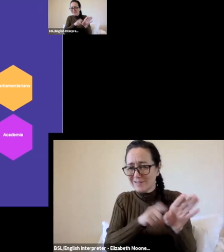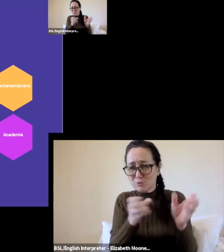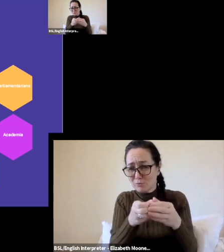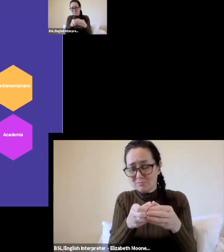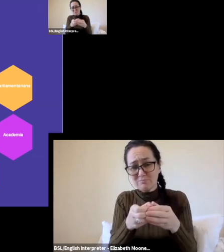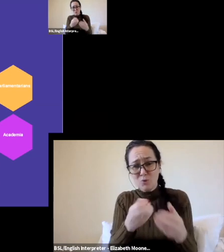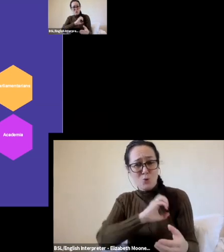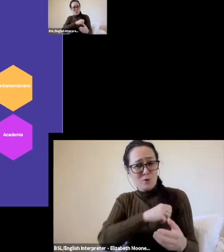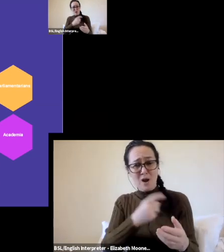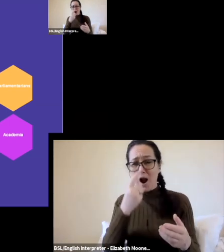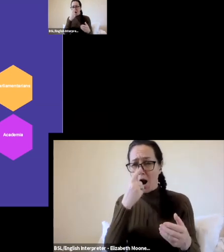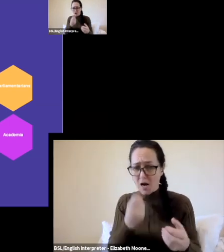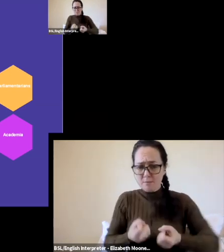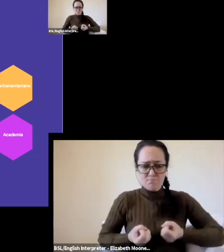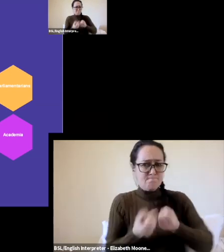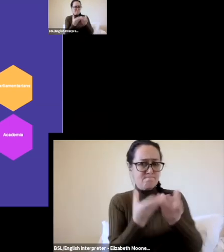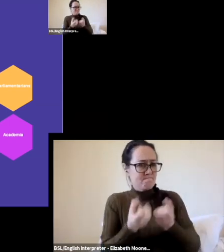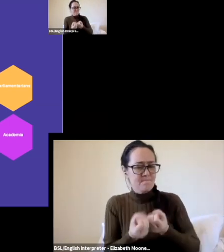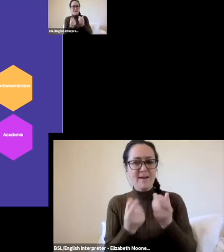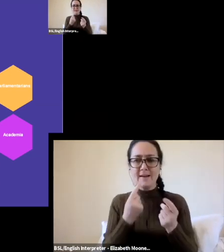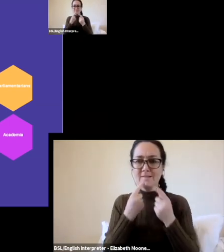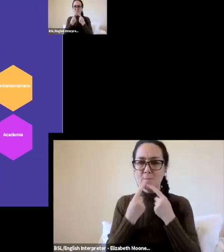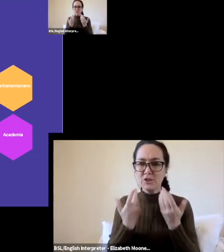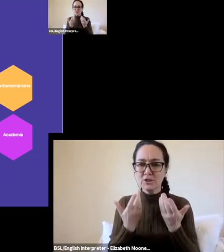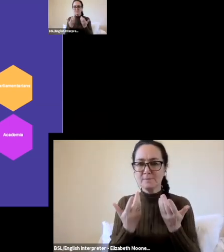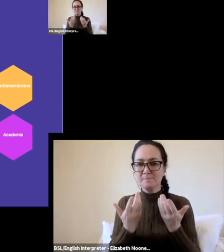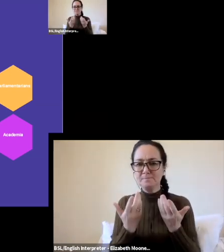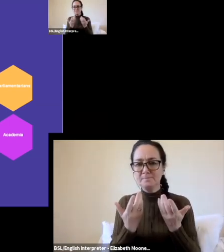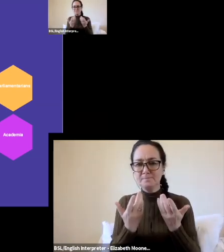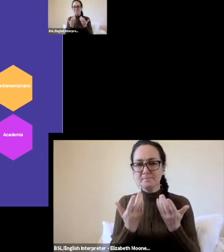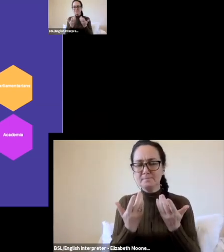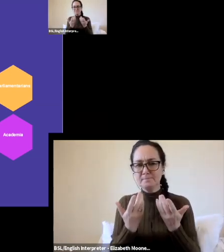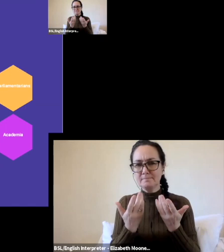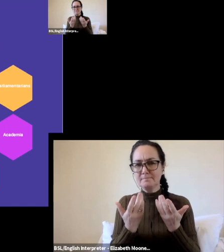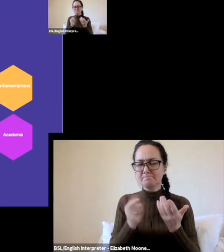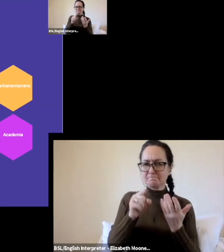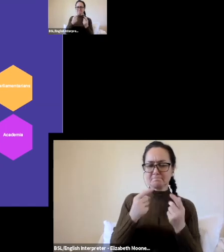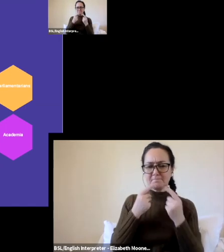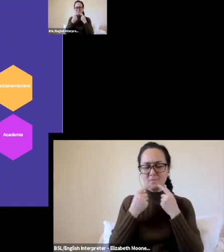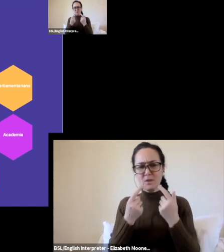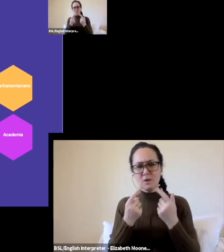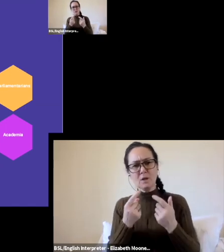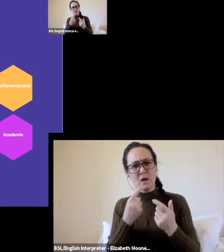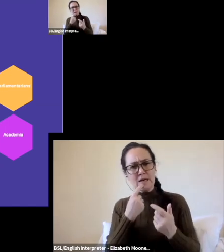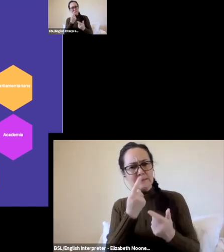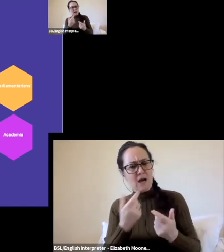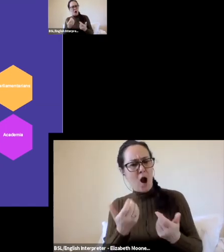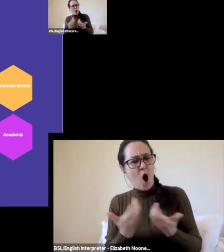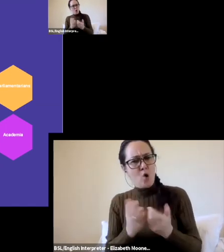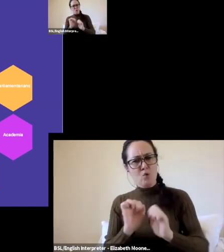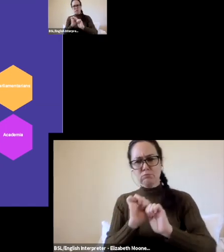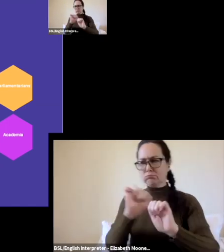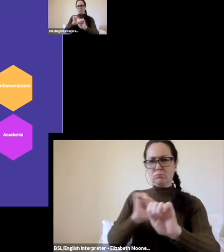can provide inputs on how they would like to improve the human rights situation, and they can raise